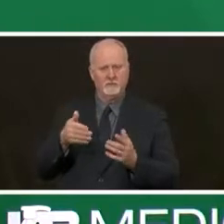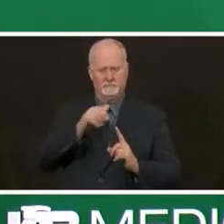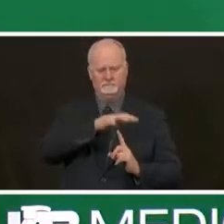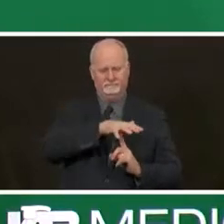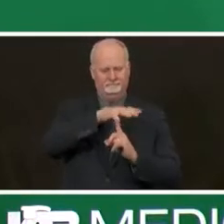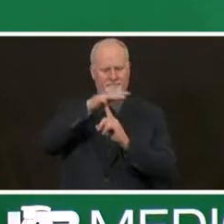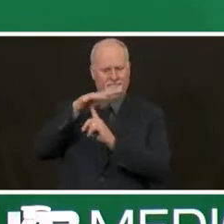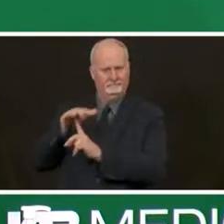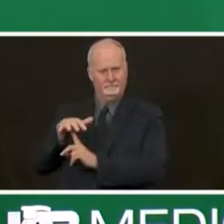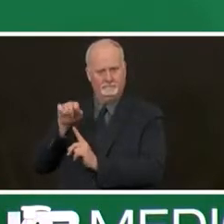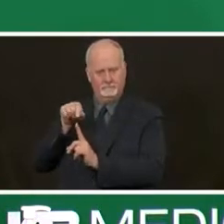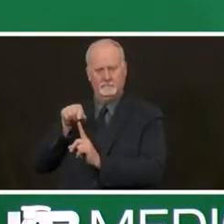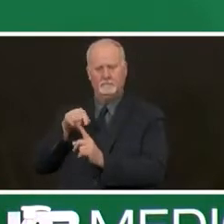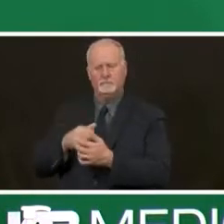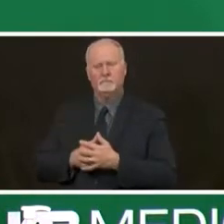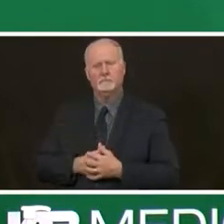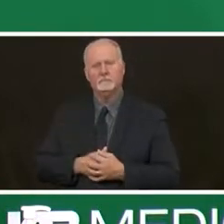to.